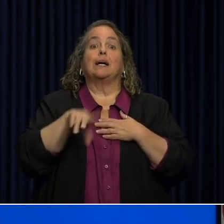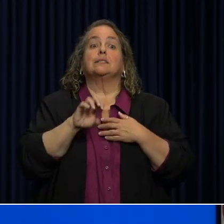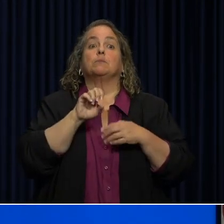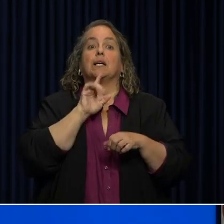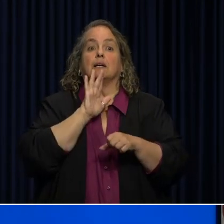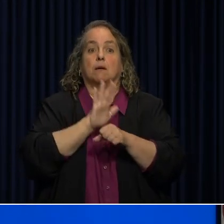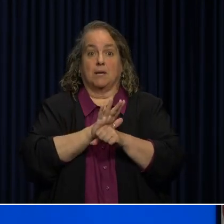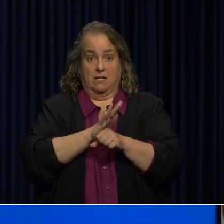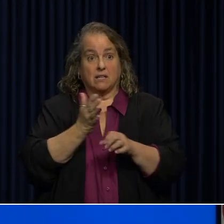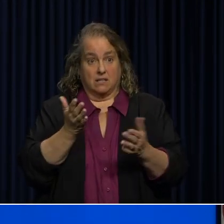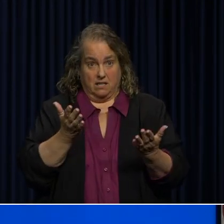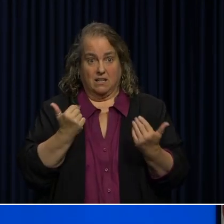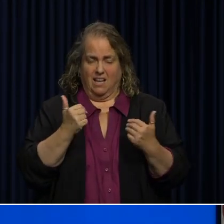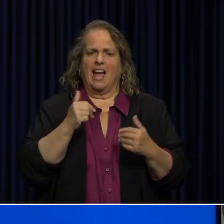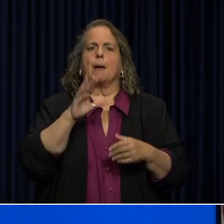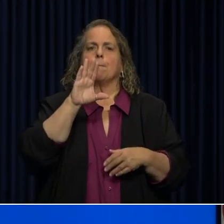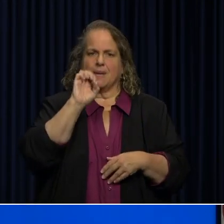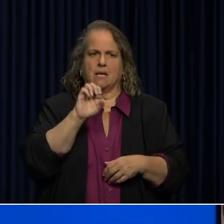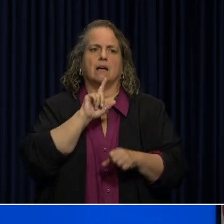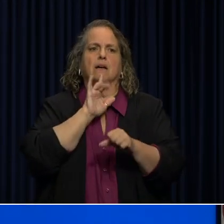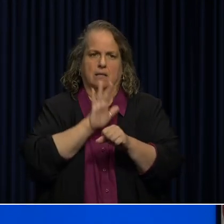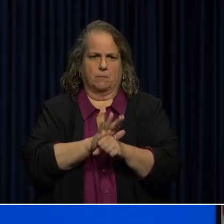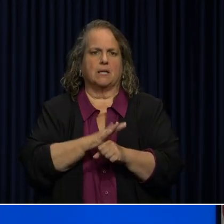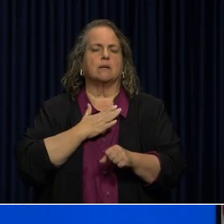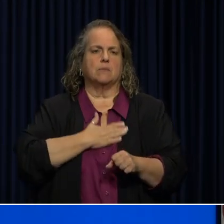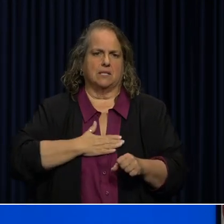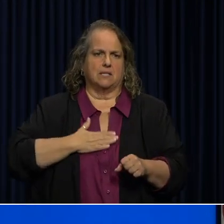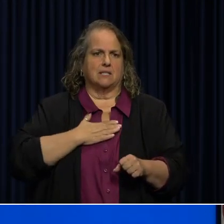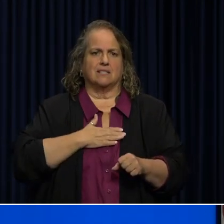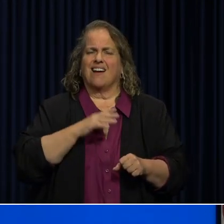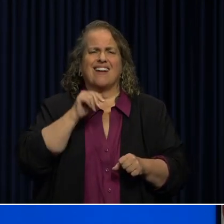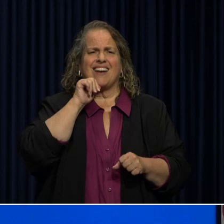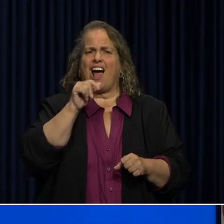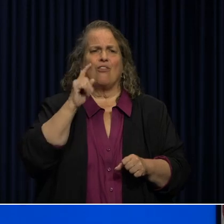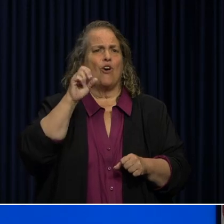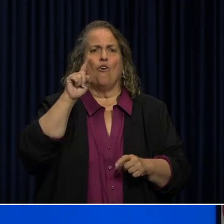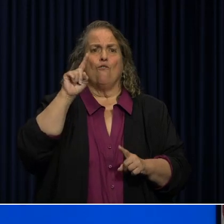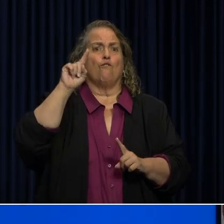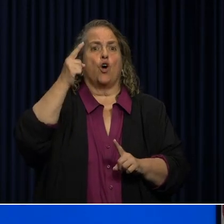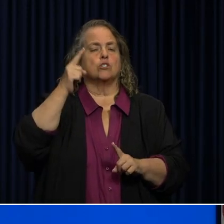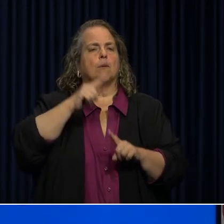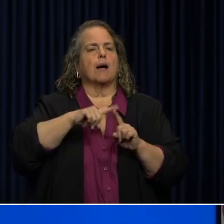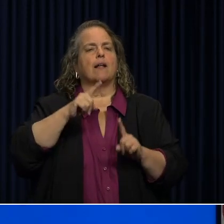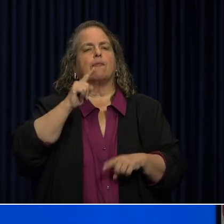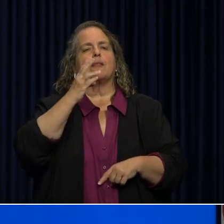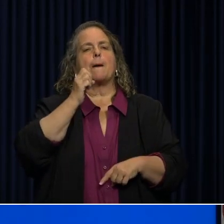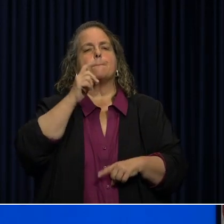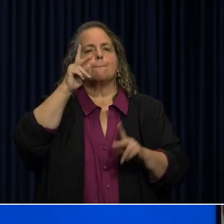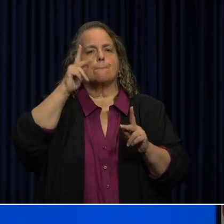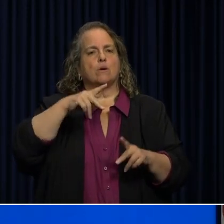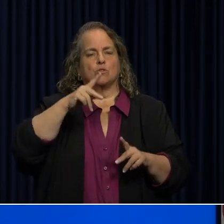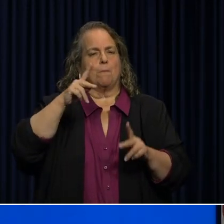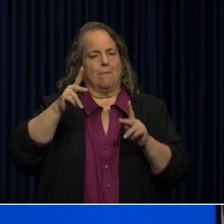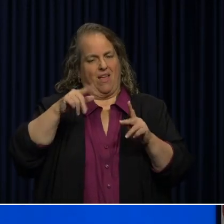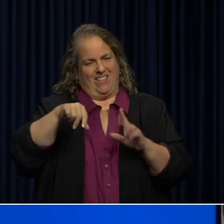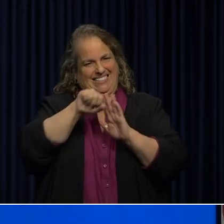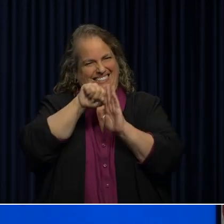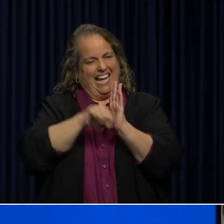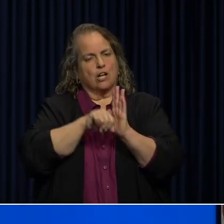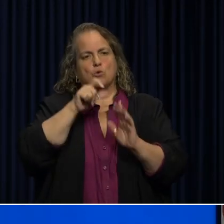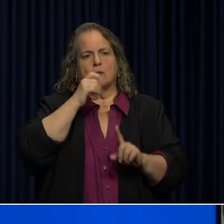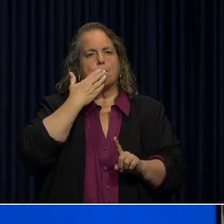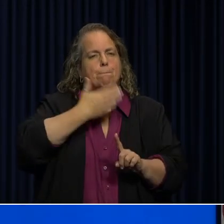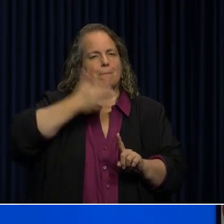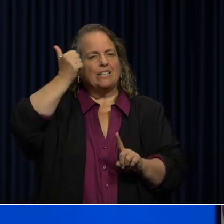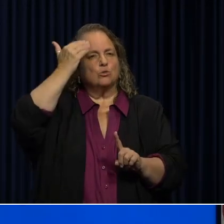not being the first, but being the absolute best, knowing that not just the lives of our people,